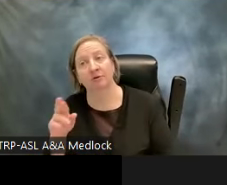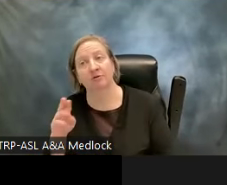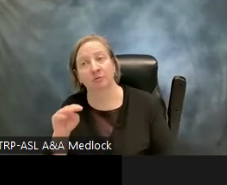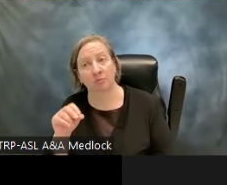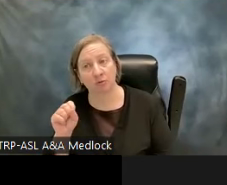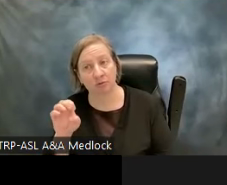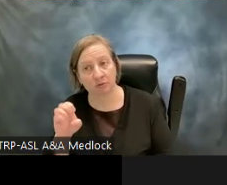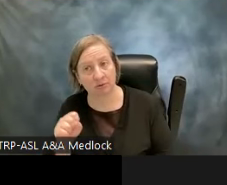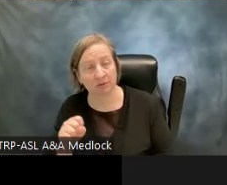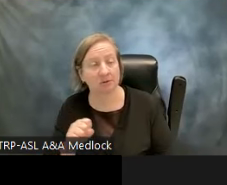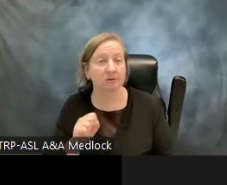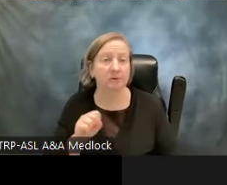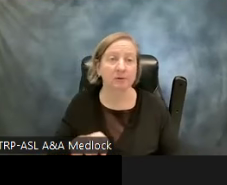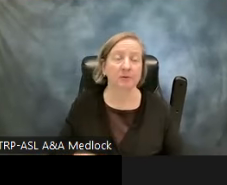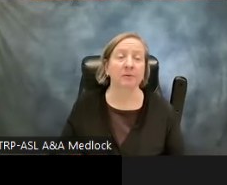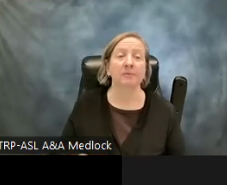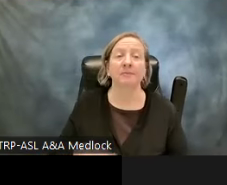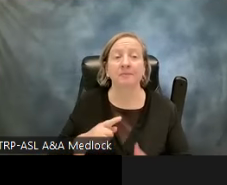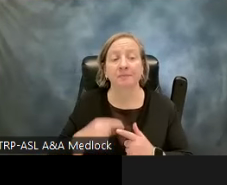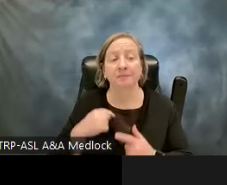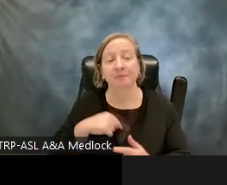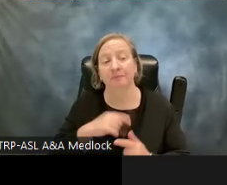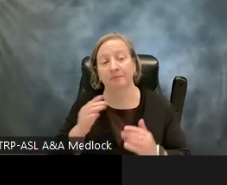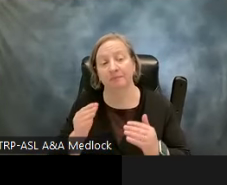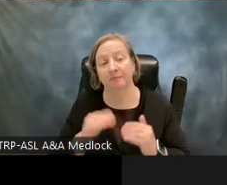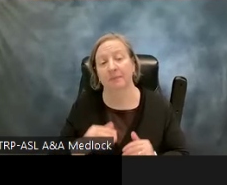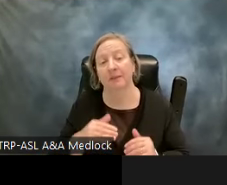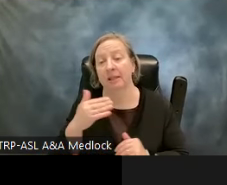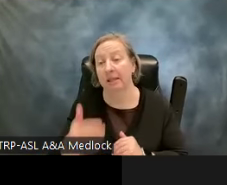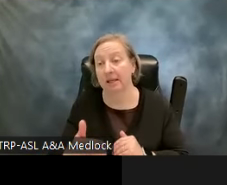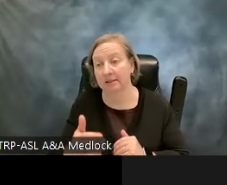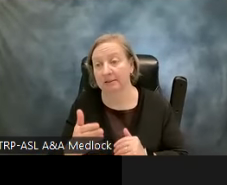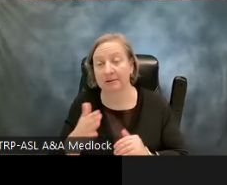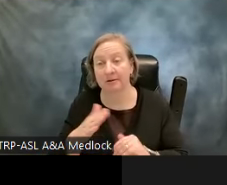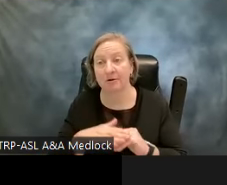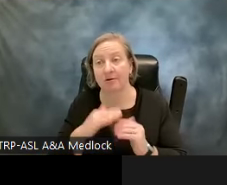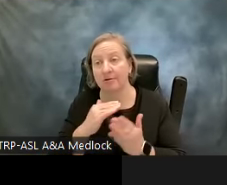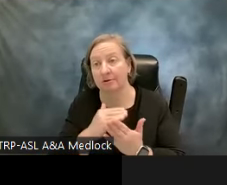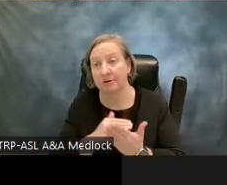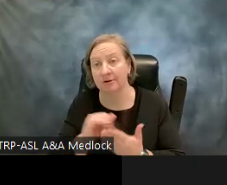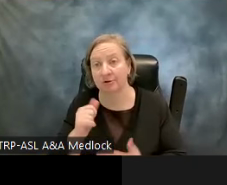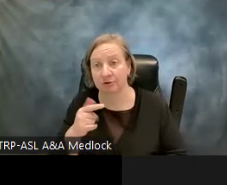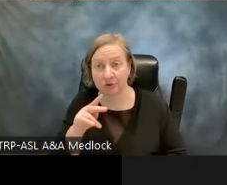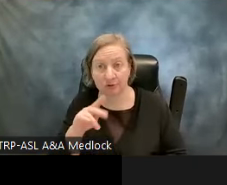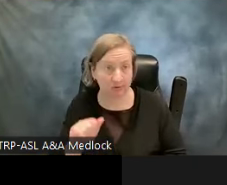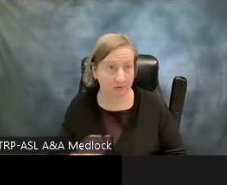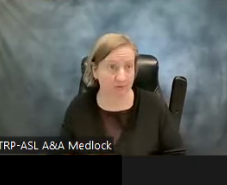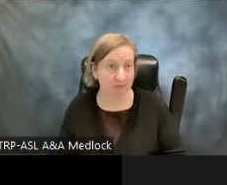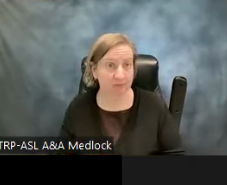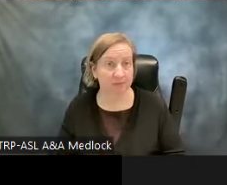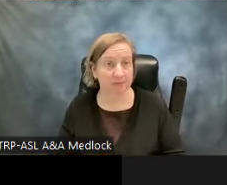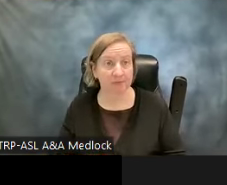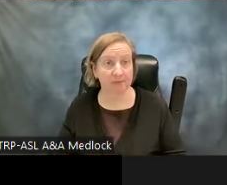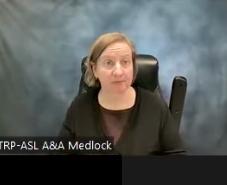Moses. Mhm. Then we go to the next item on the agenda.